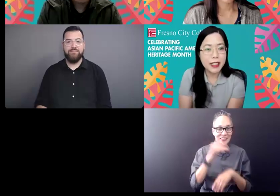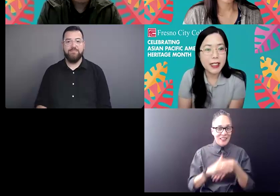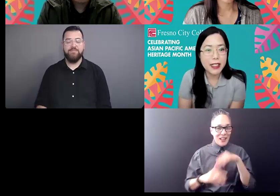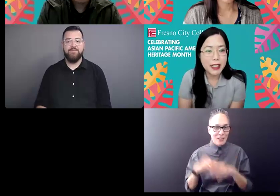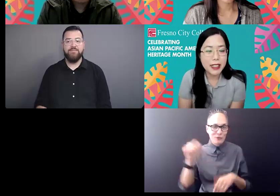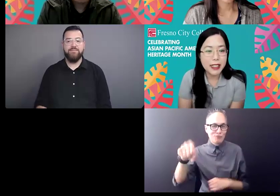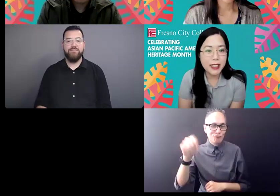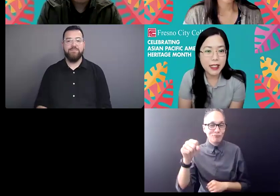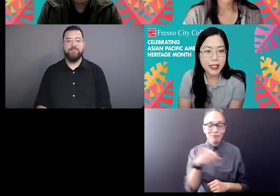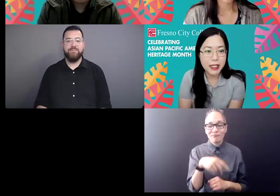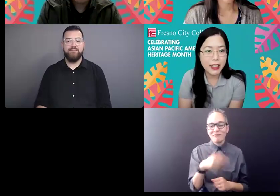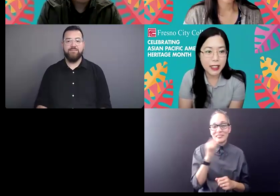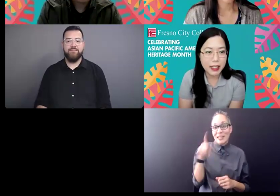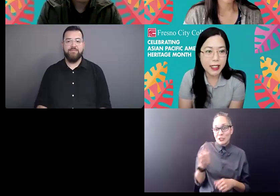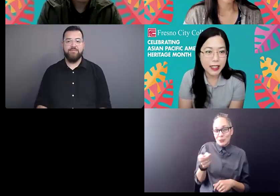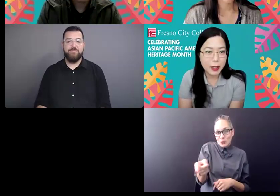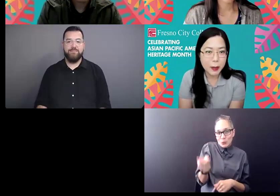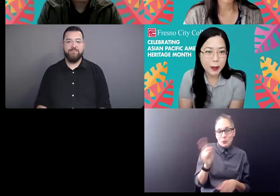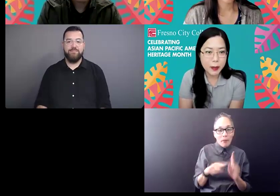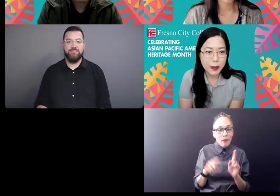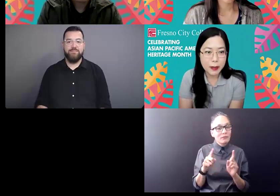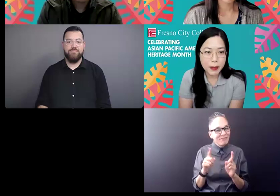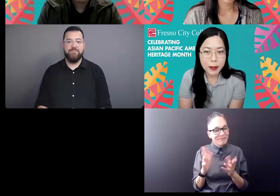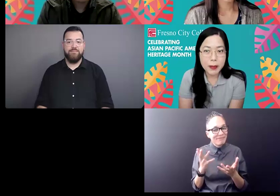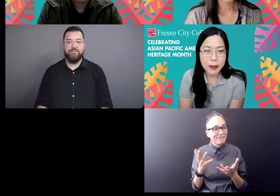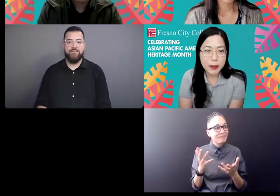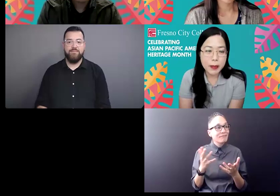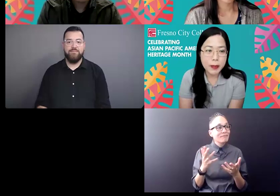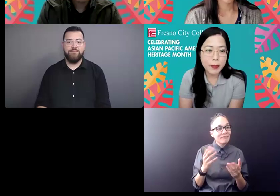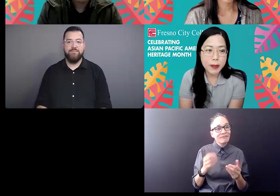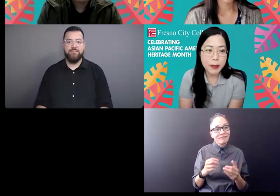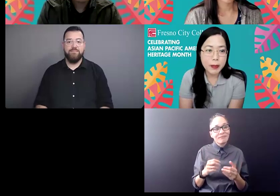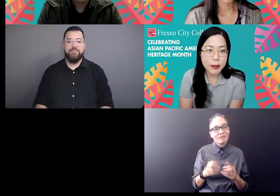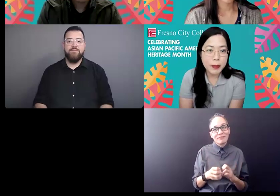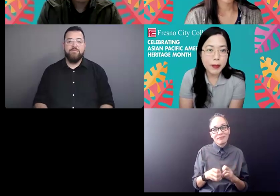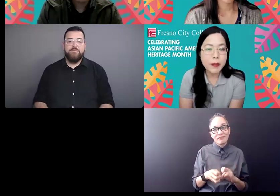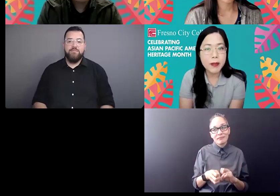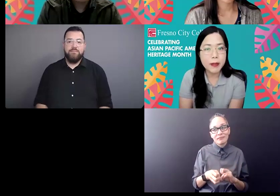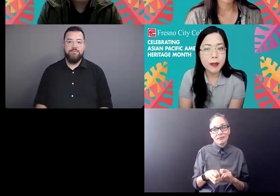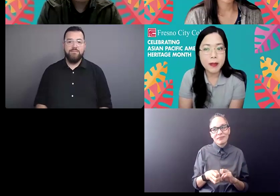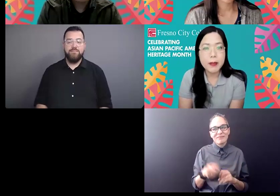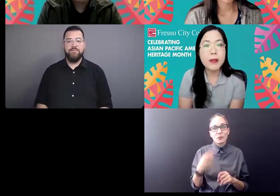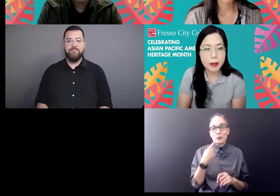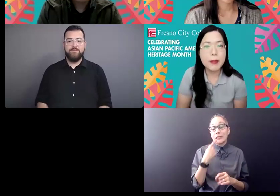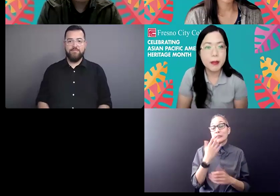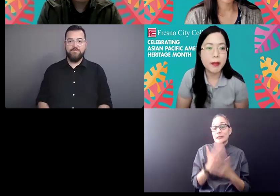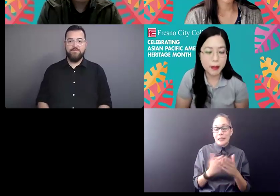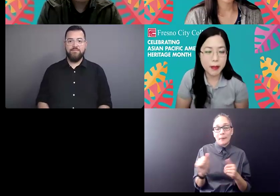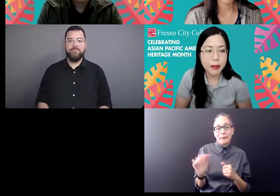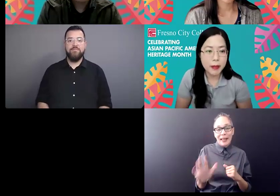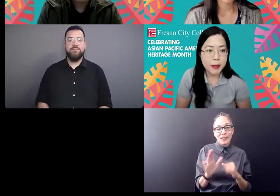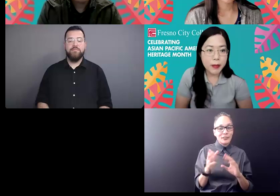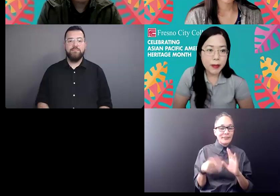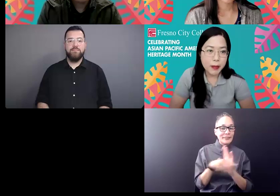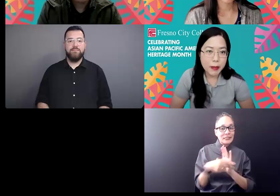know, it's not just you, but I think like you said, it's kind of like you mentioned with like some Asian stereotypes, and